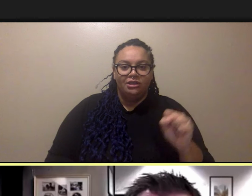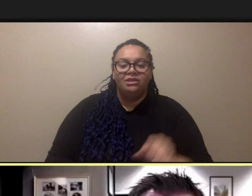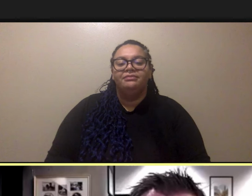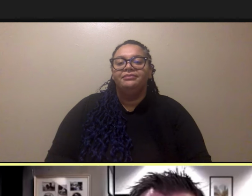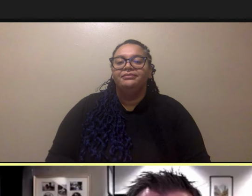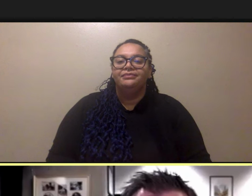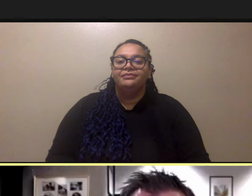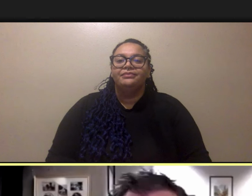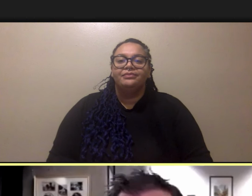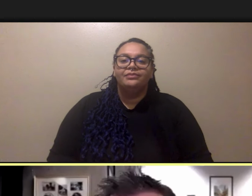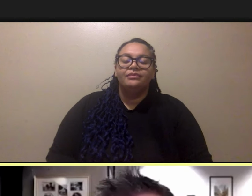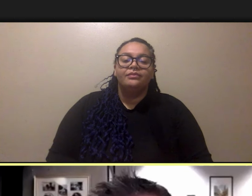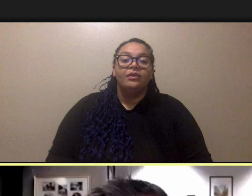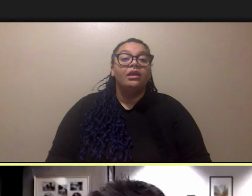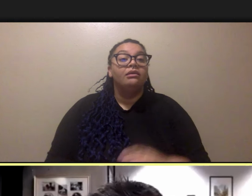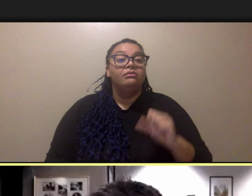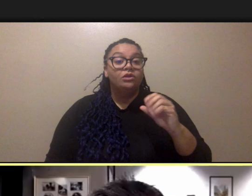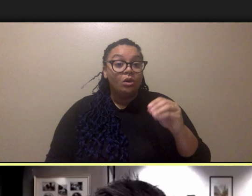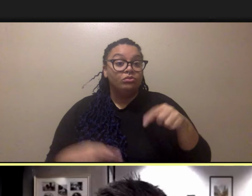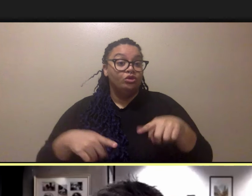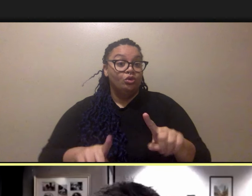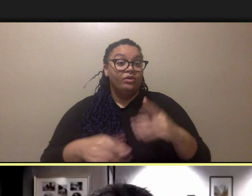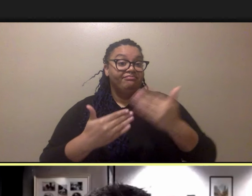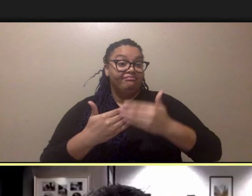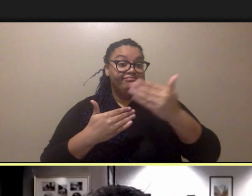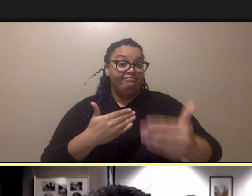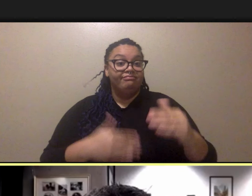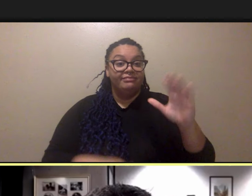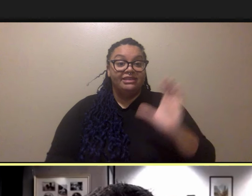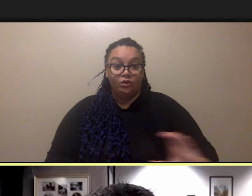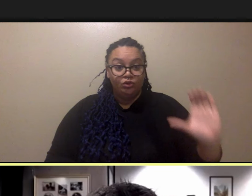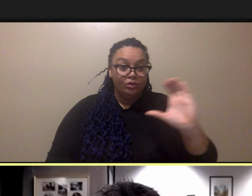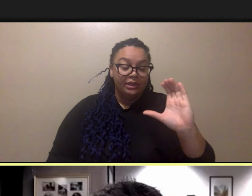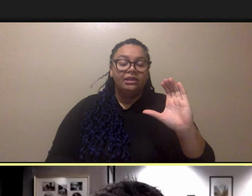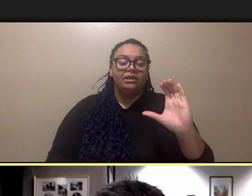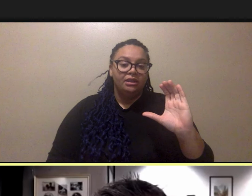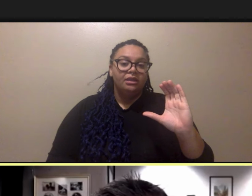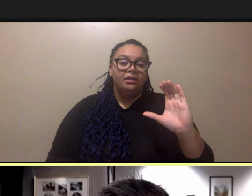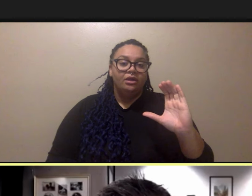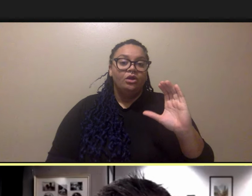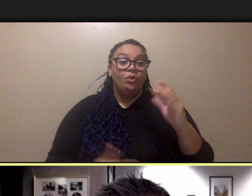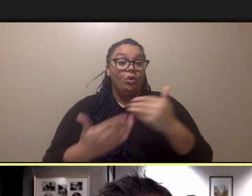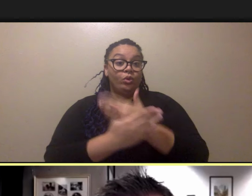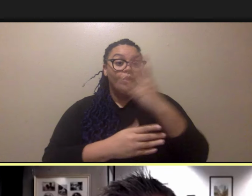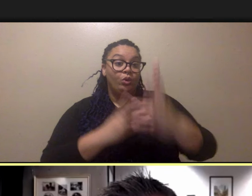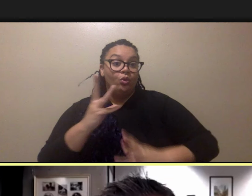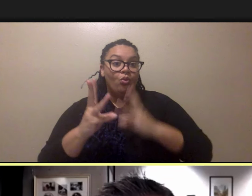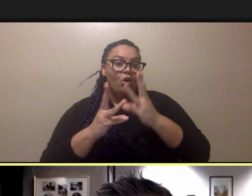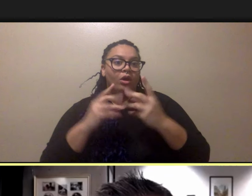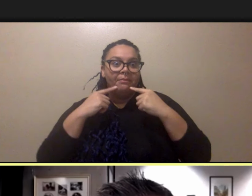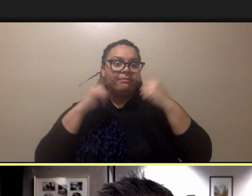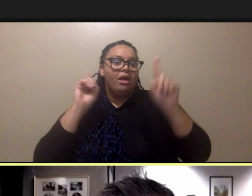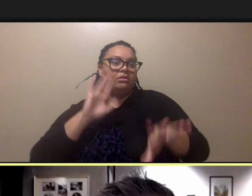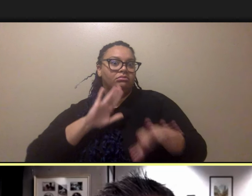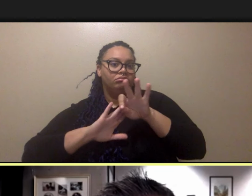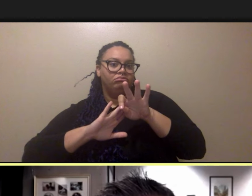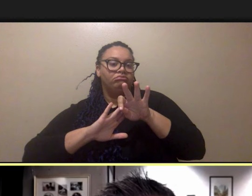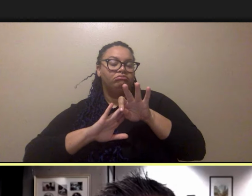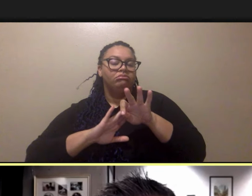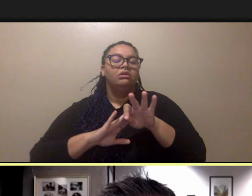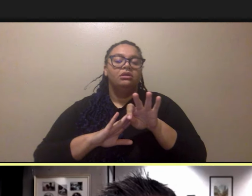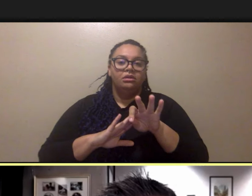So over the next century and a half, when the New World was discovered,